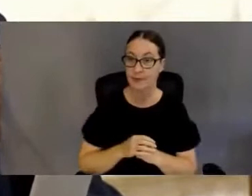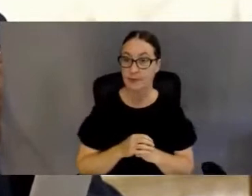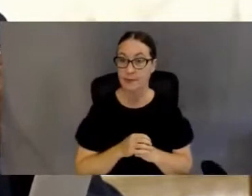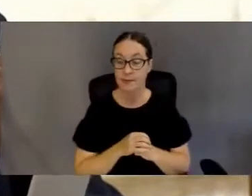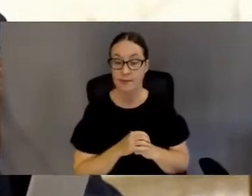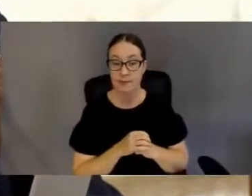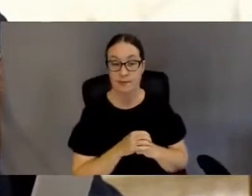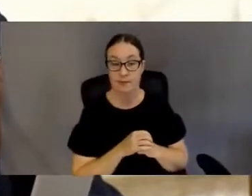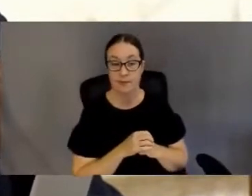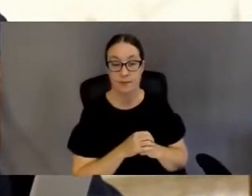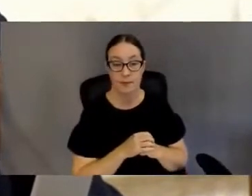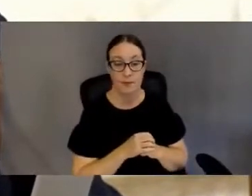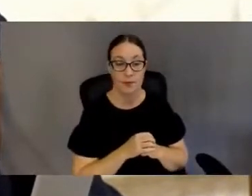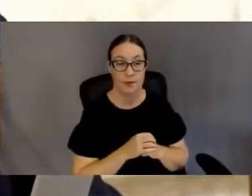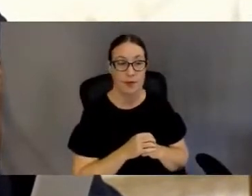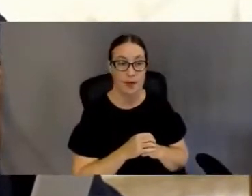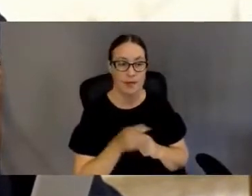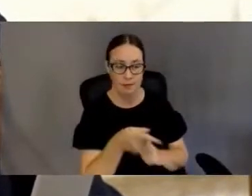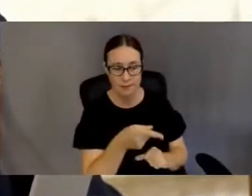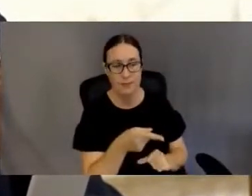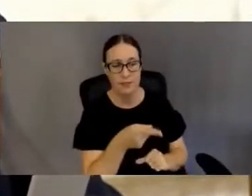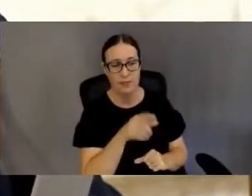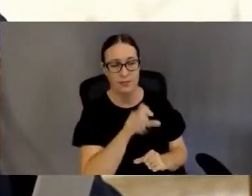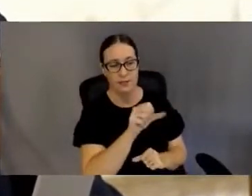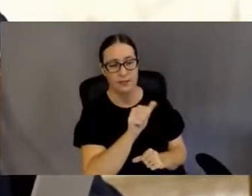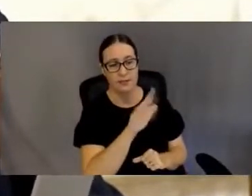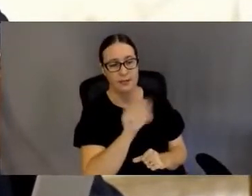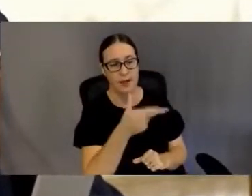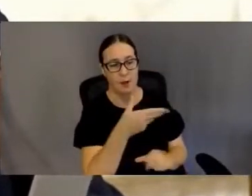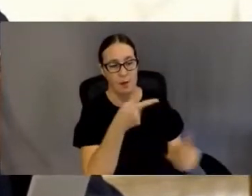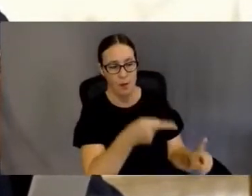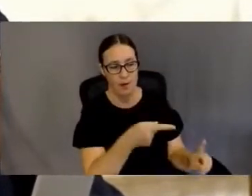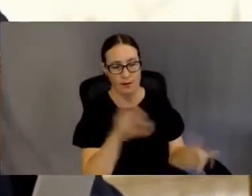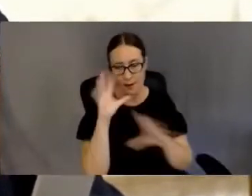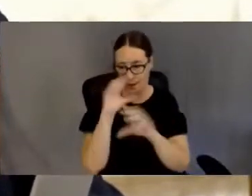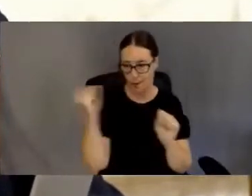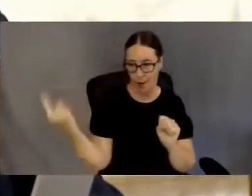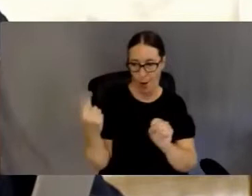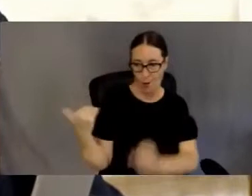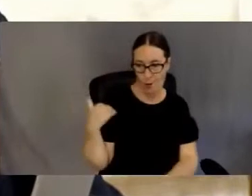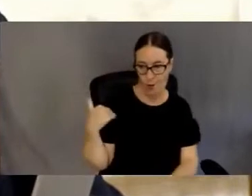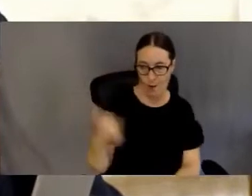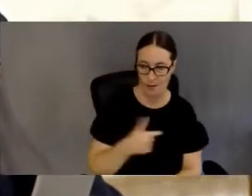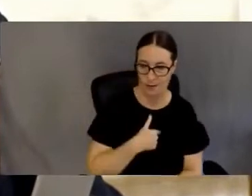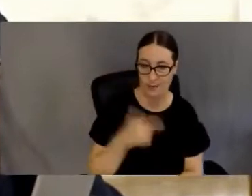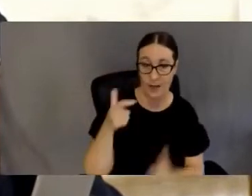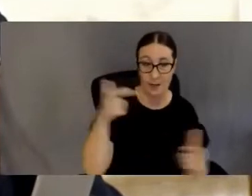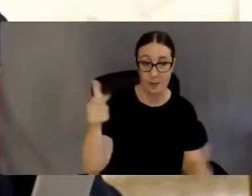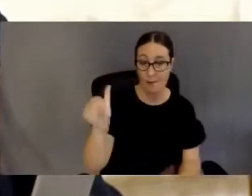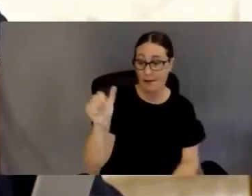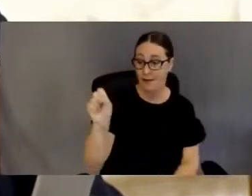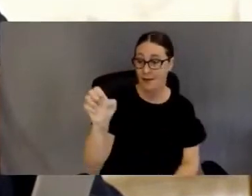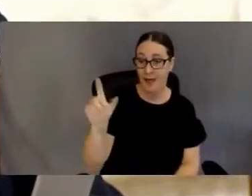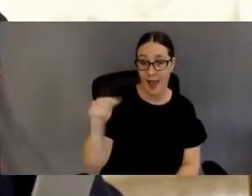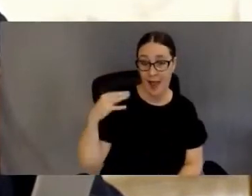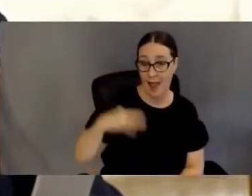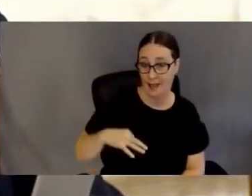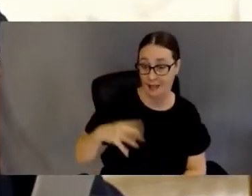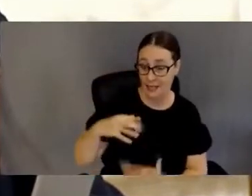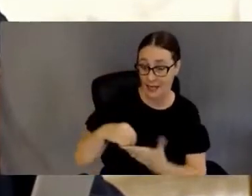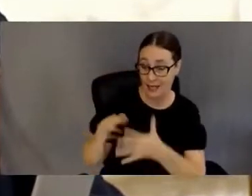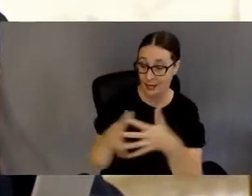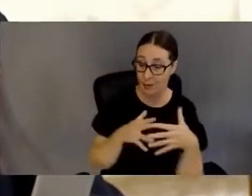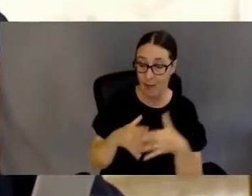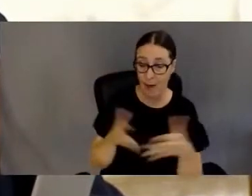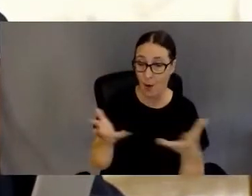Fundamentally, something to Sarah's point that the president always reminds us of is the greatest asset we have in America is our people. People